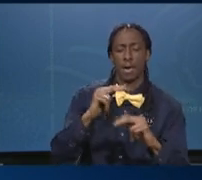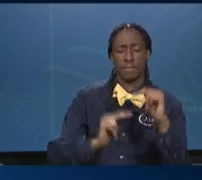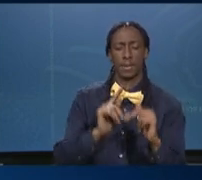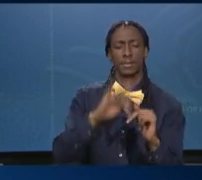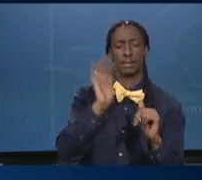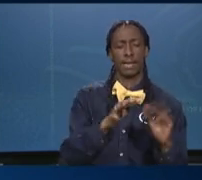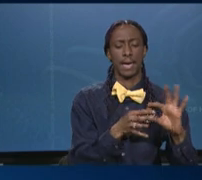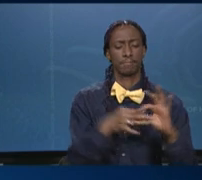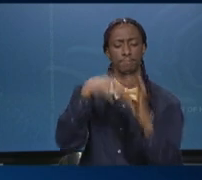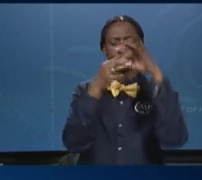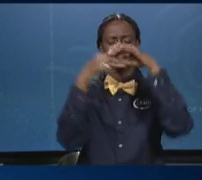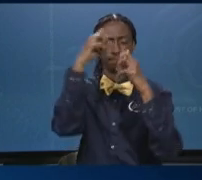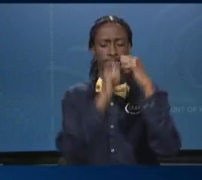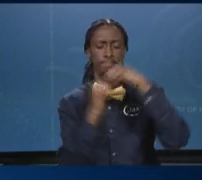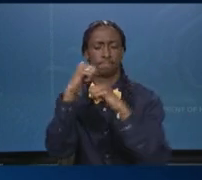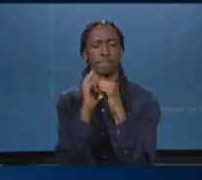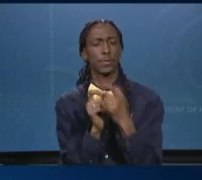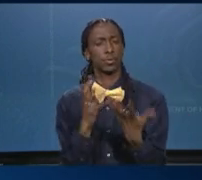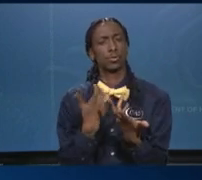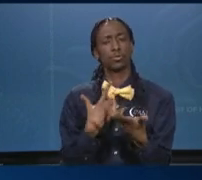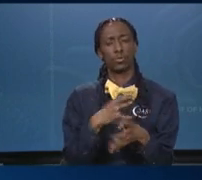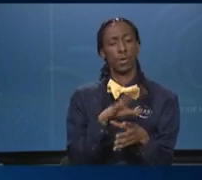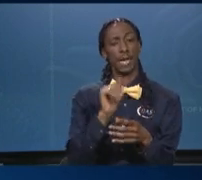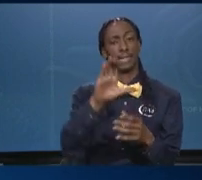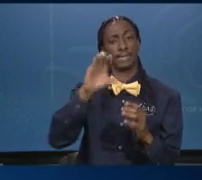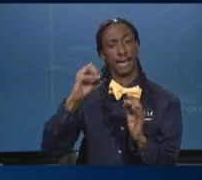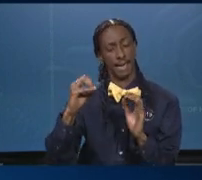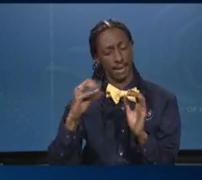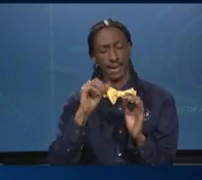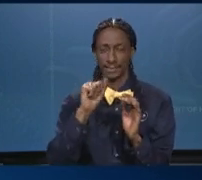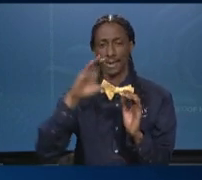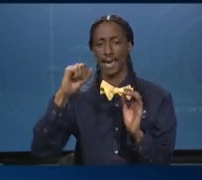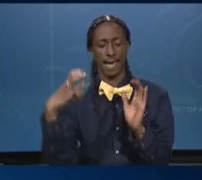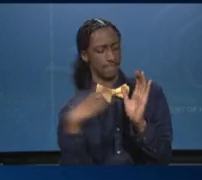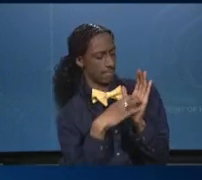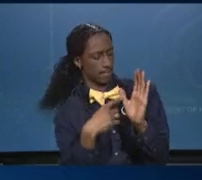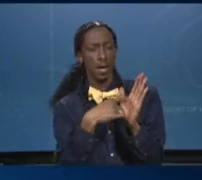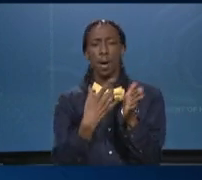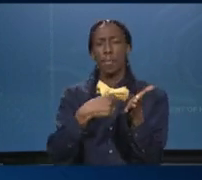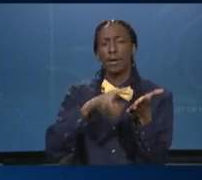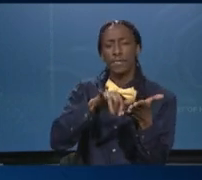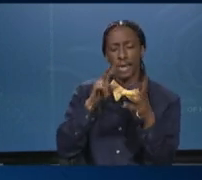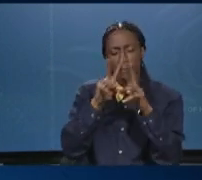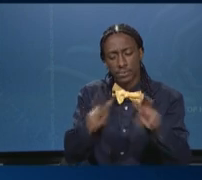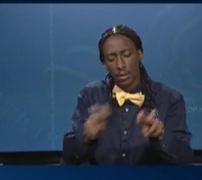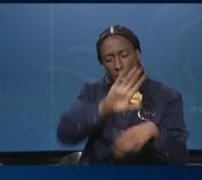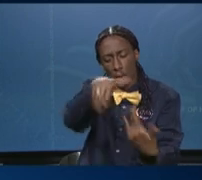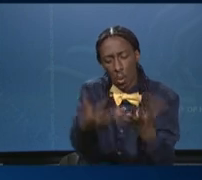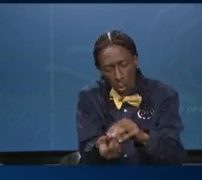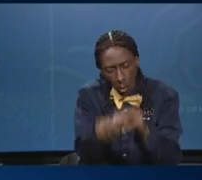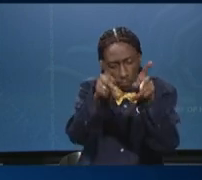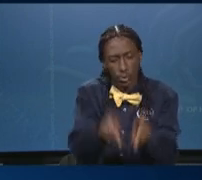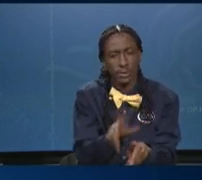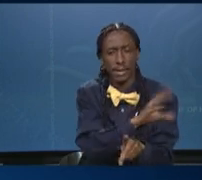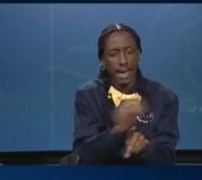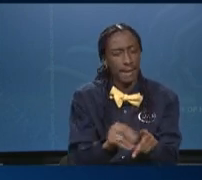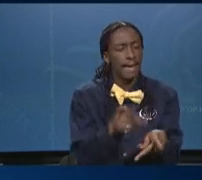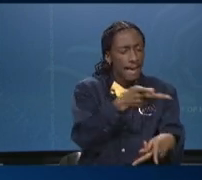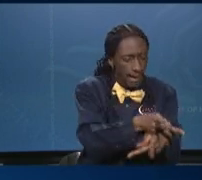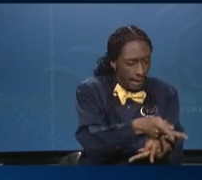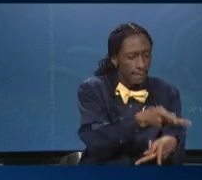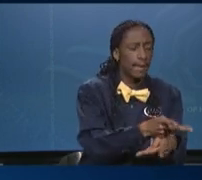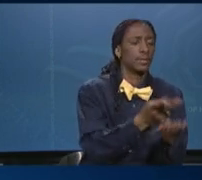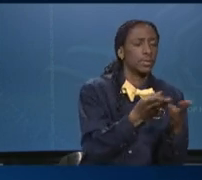so part of the Affordable Care Act help with looking at the whole person and coordinating between healthcare services and